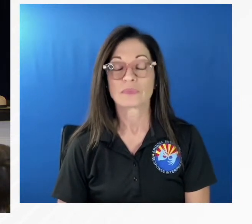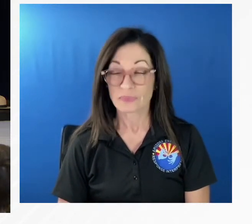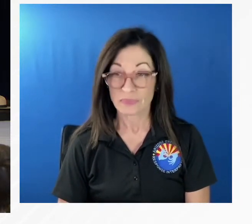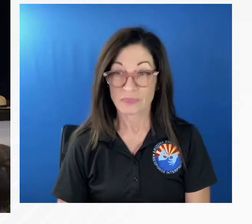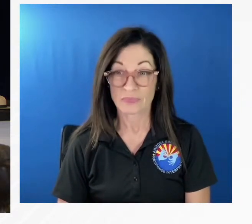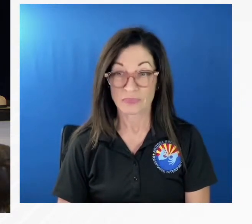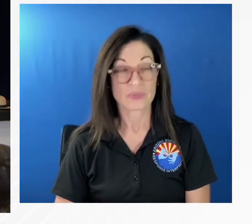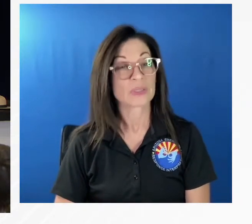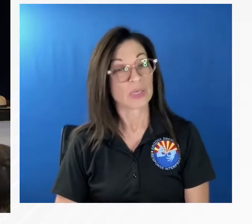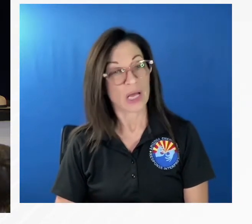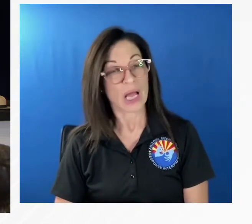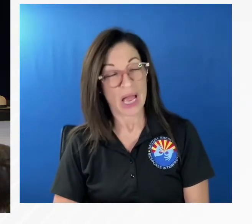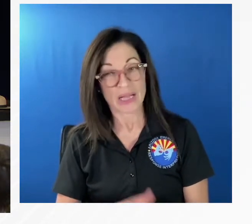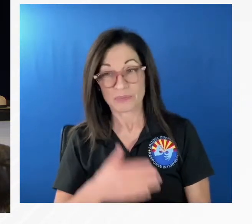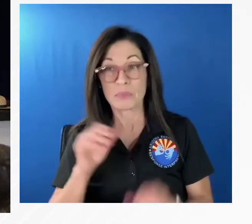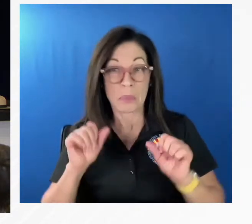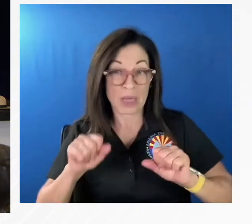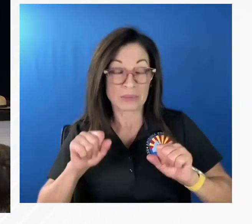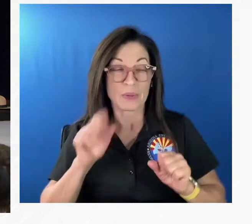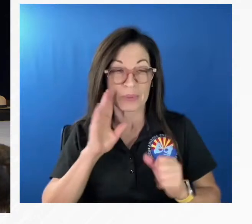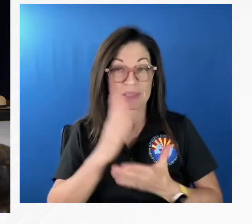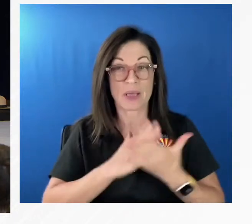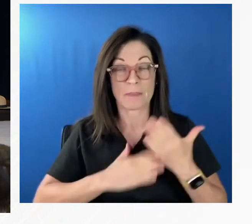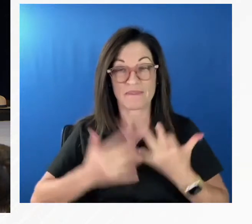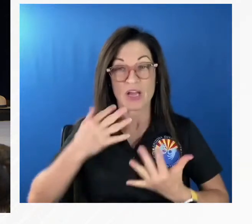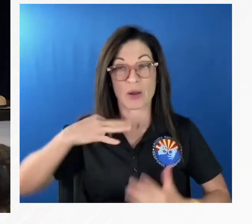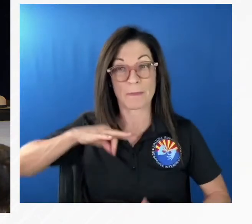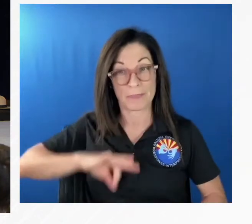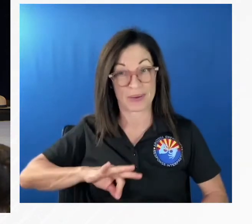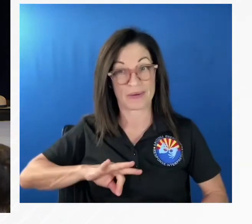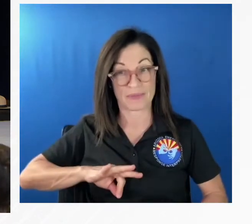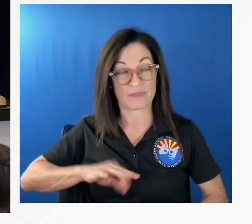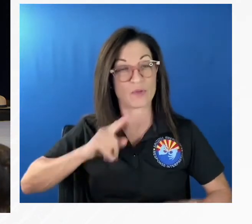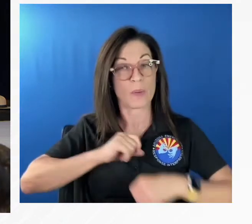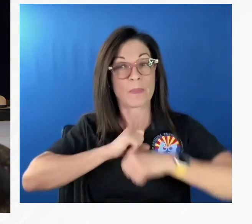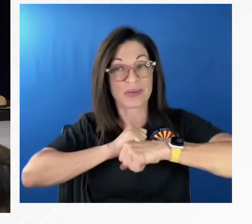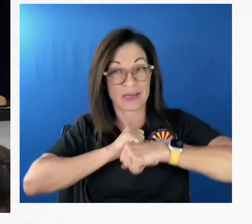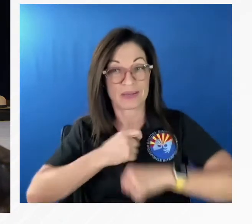fire for protecting those groves into the future.